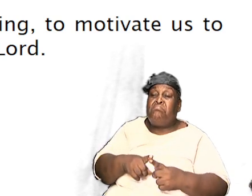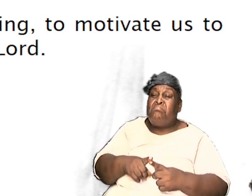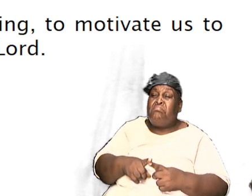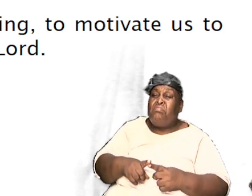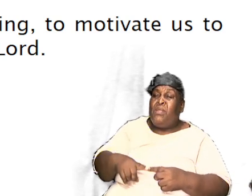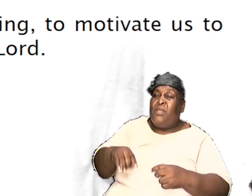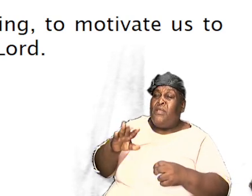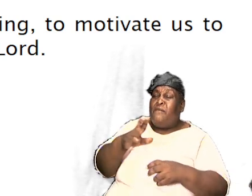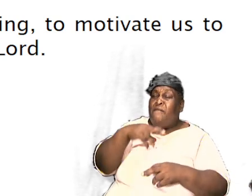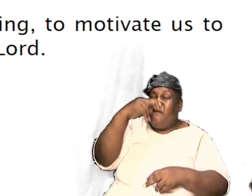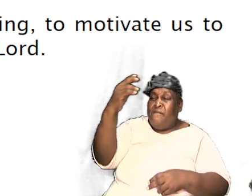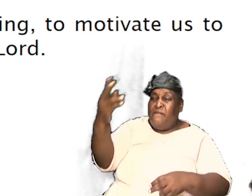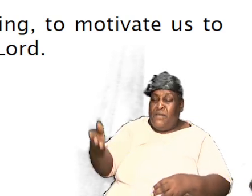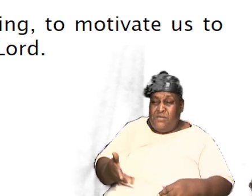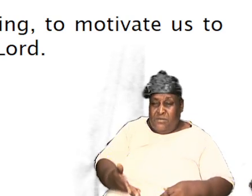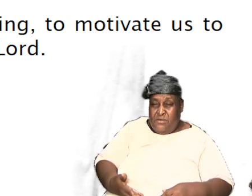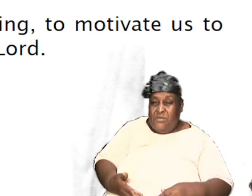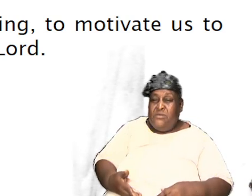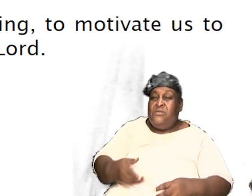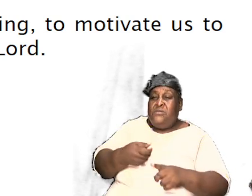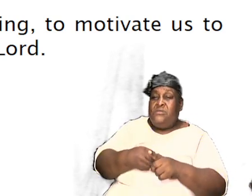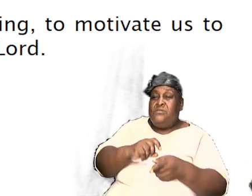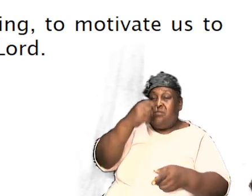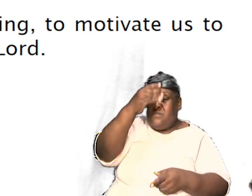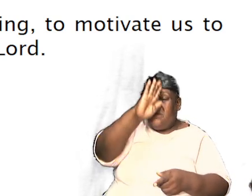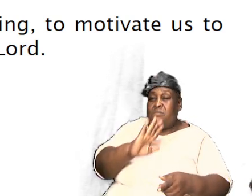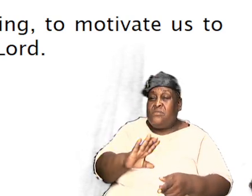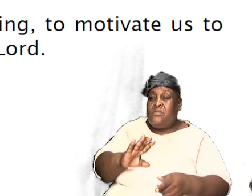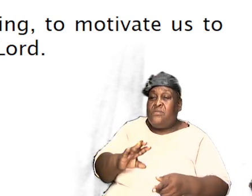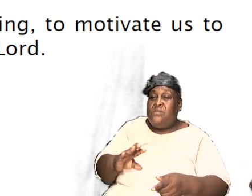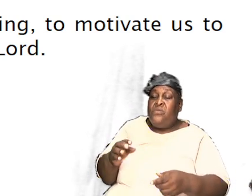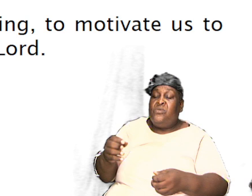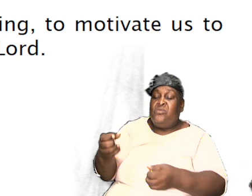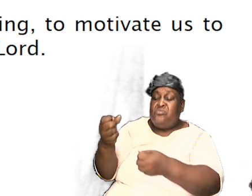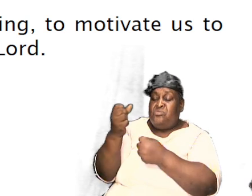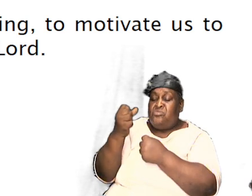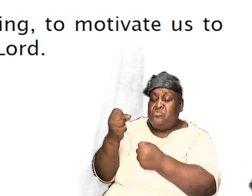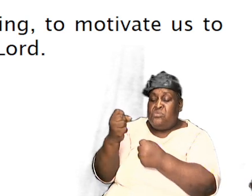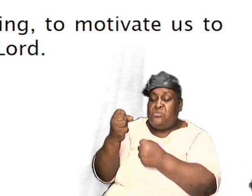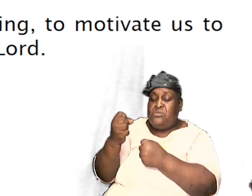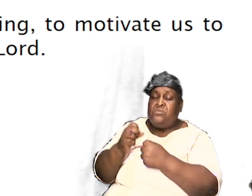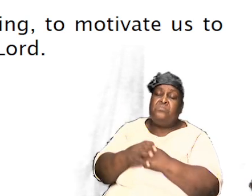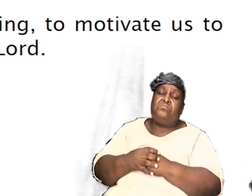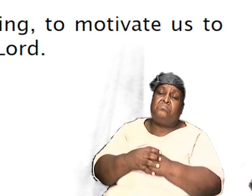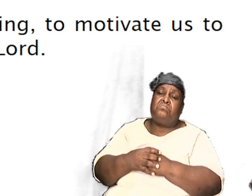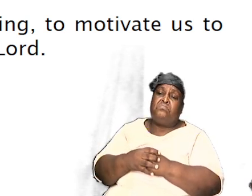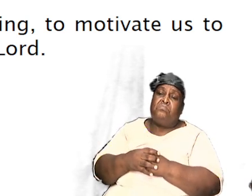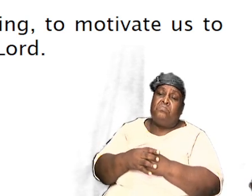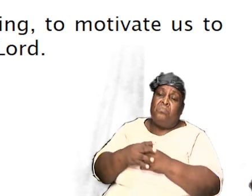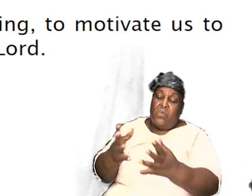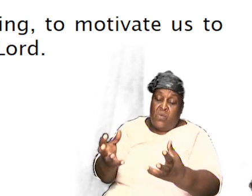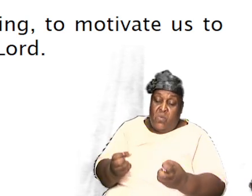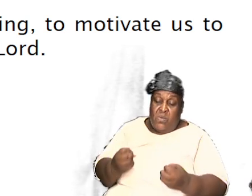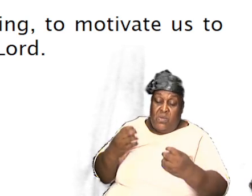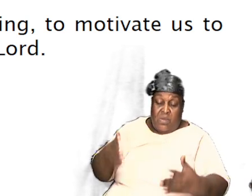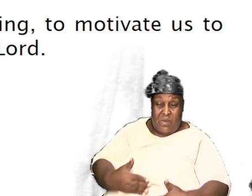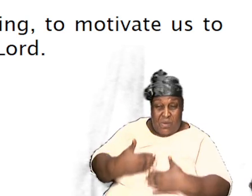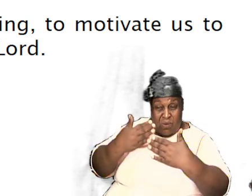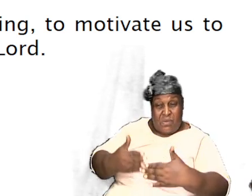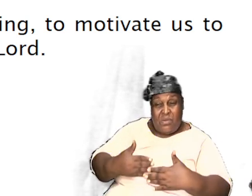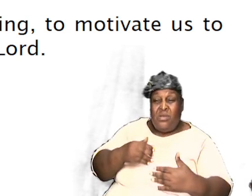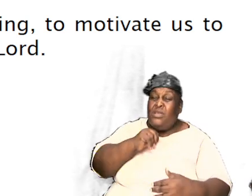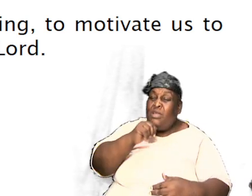or visitation from God, then, you know, we get straightened up. But I want to encourage us that even